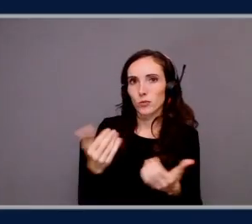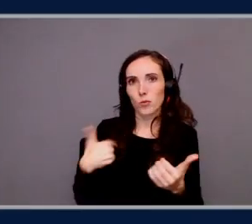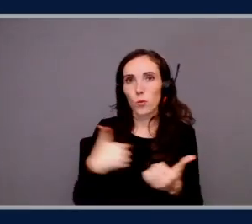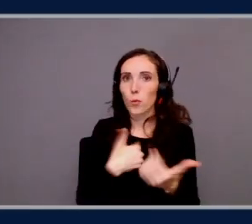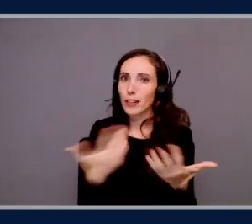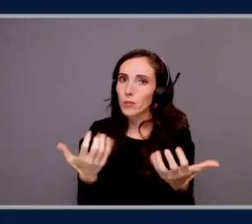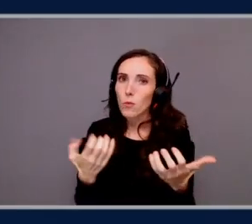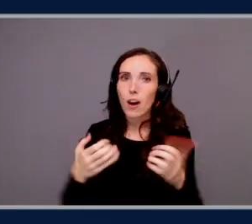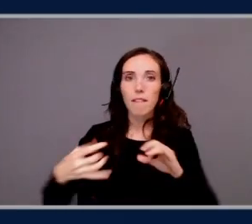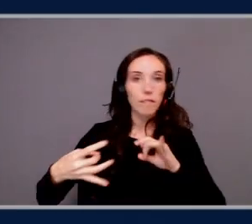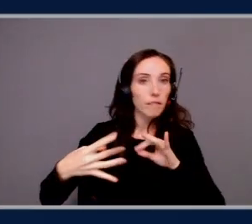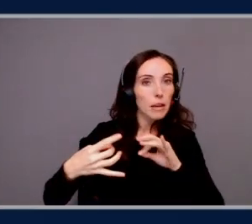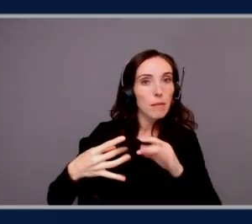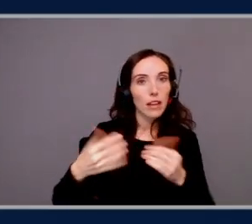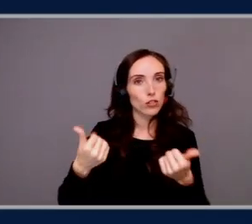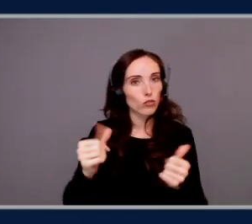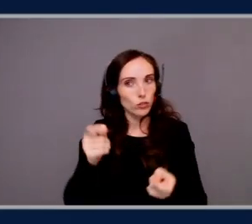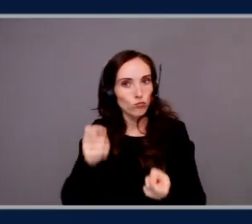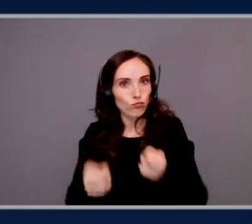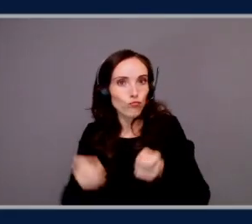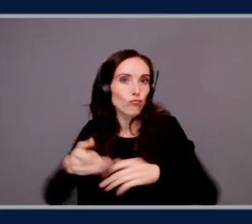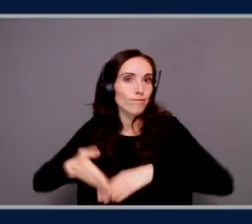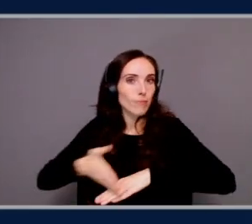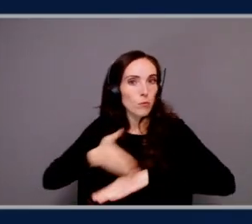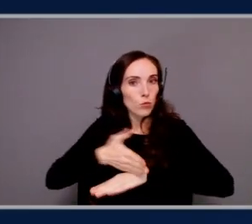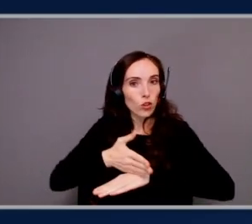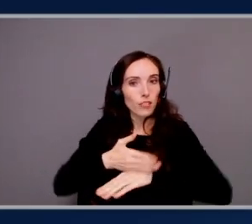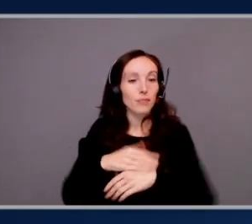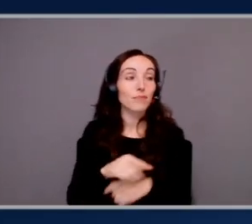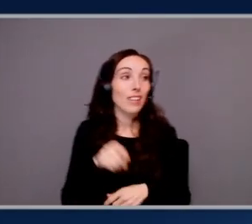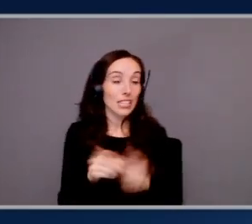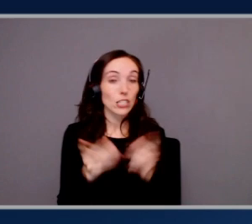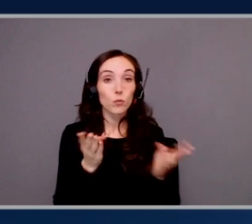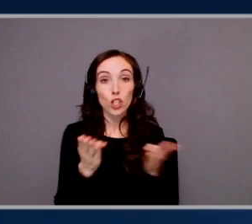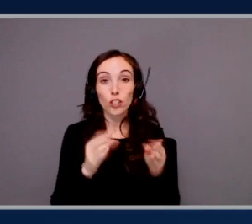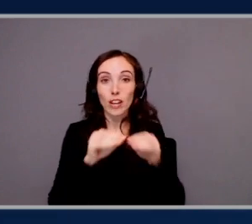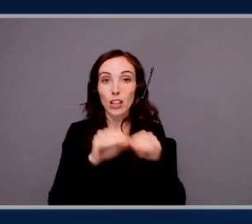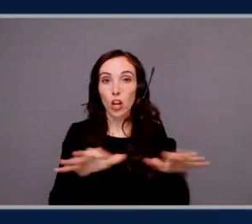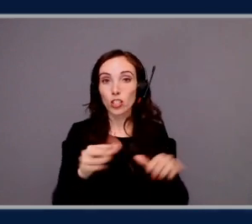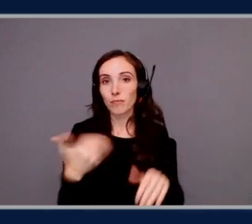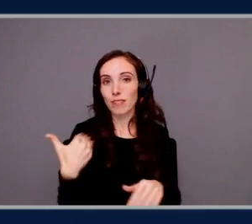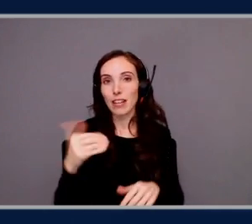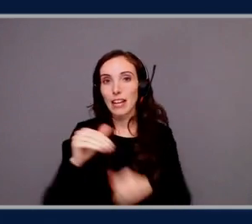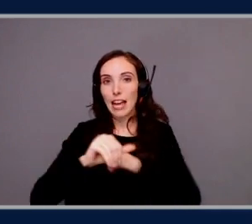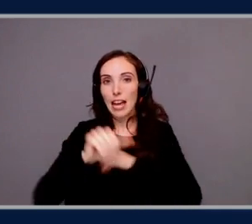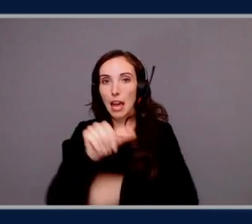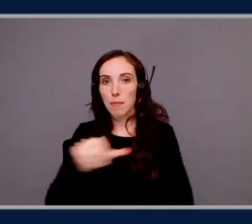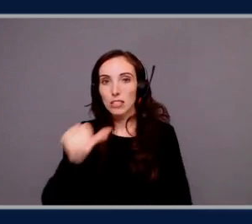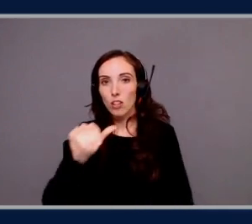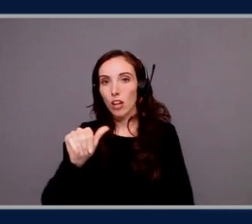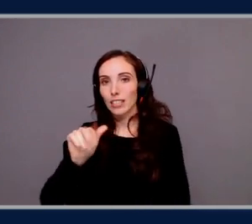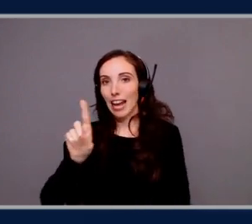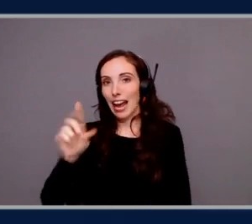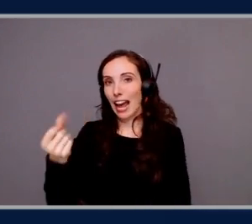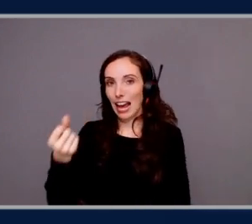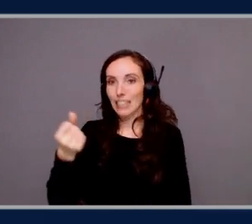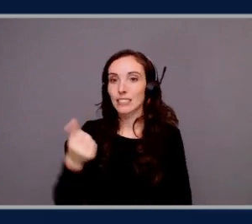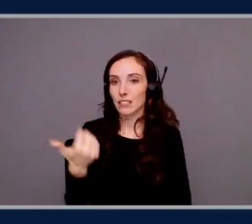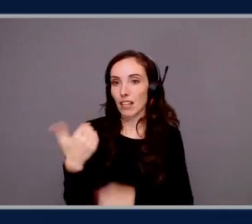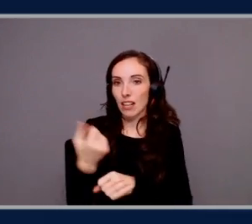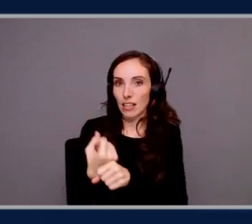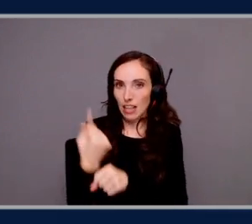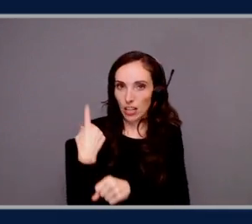better. Okay. Yeah, this was actually a service that was launched by Amazon Ads in October of last year. And so it has been in beta,